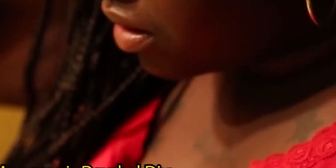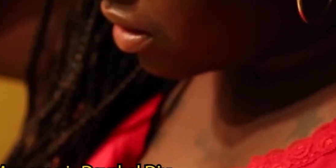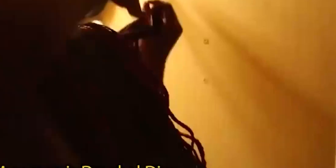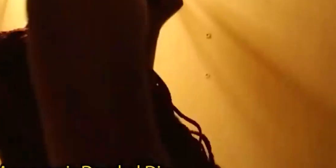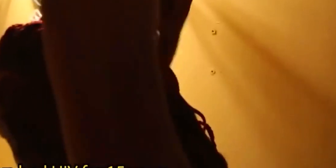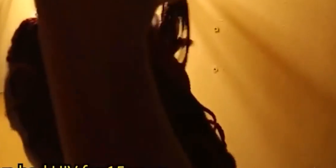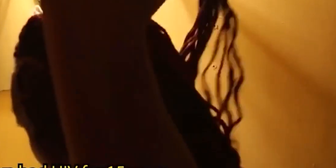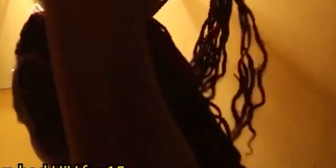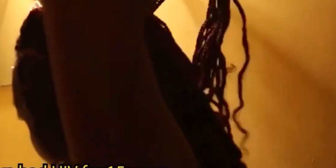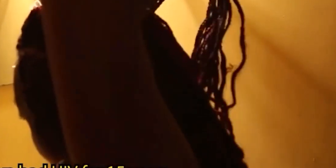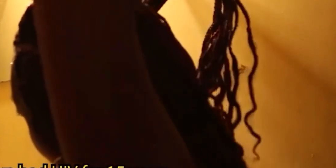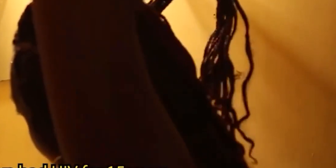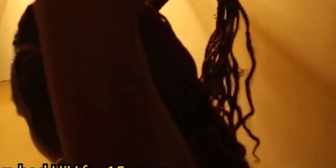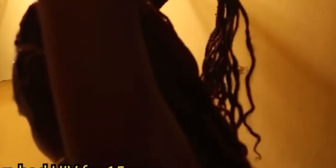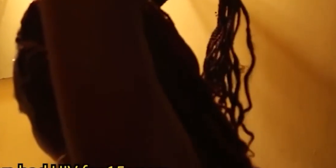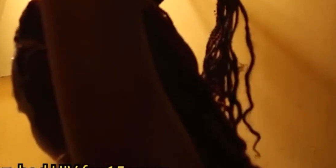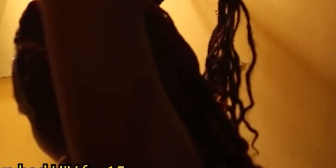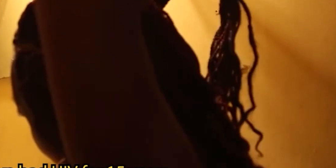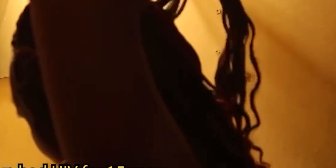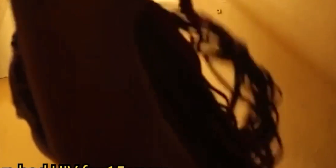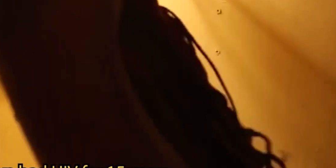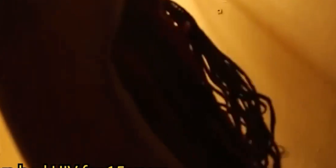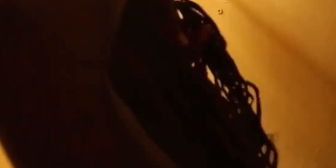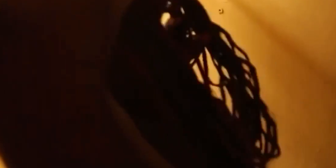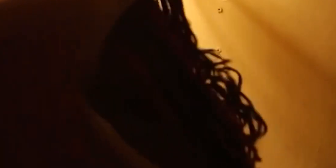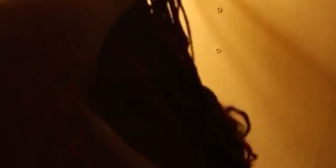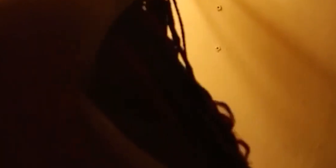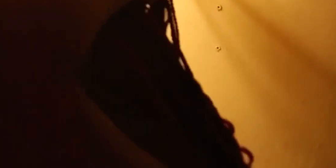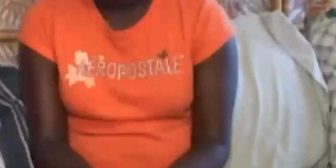Dix. I had HIV for 15 years,